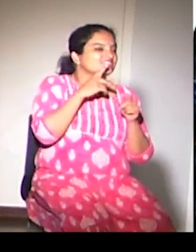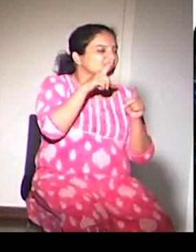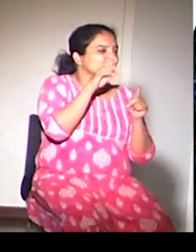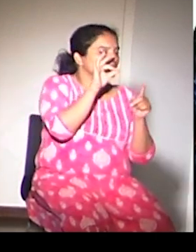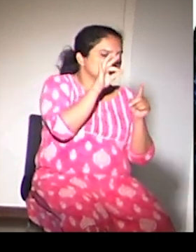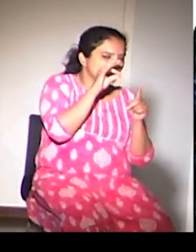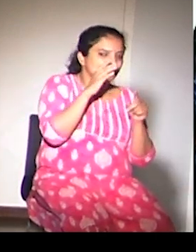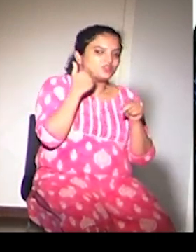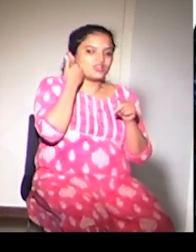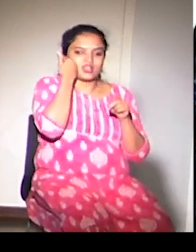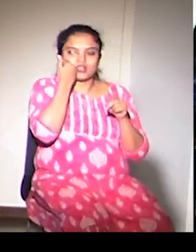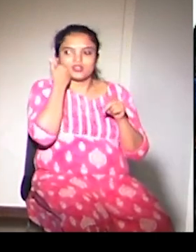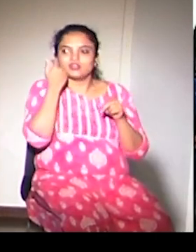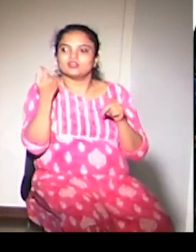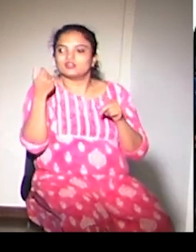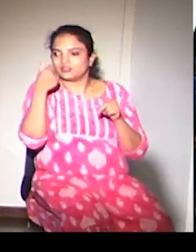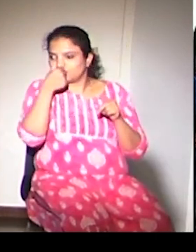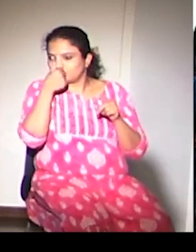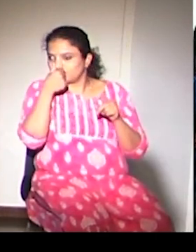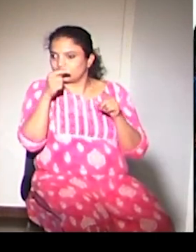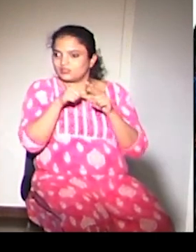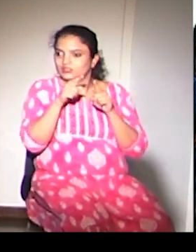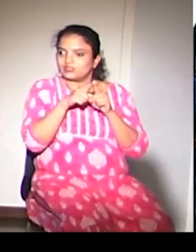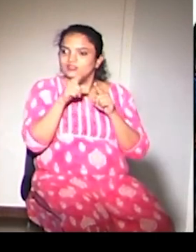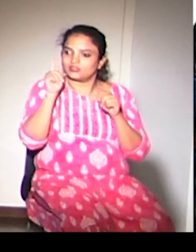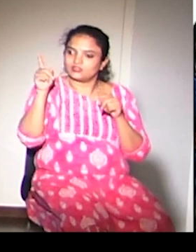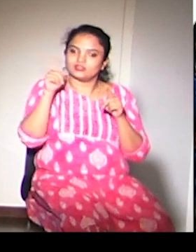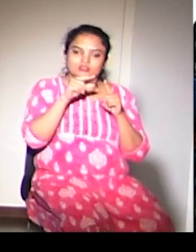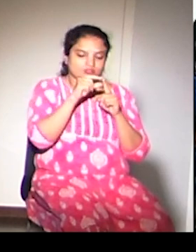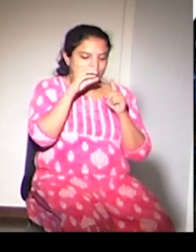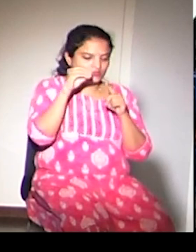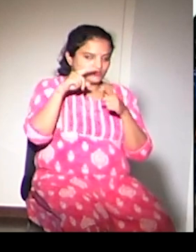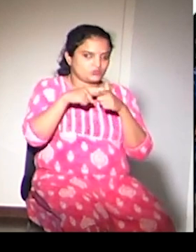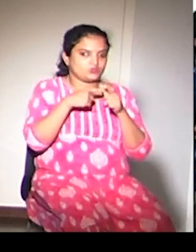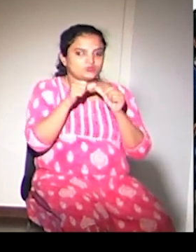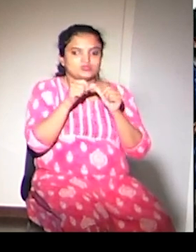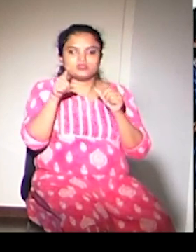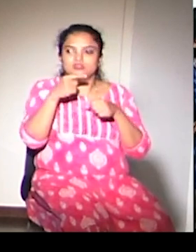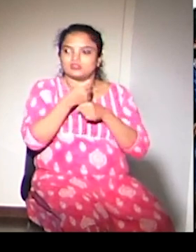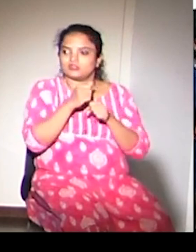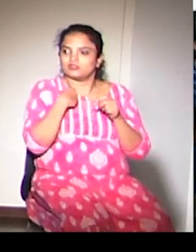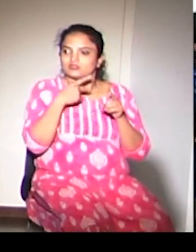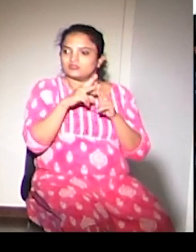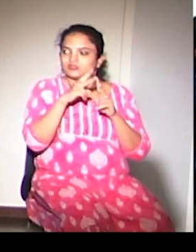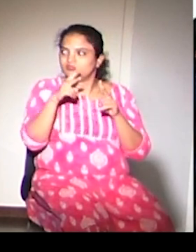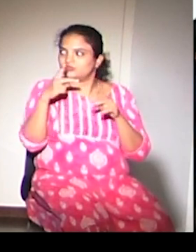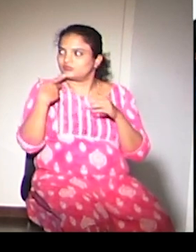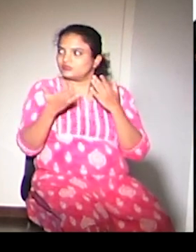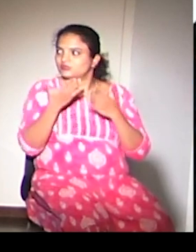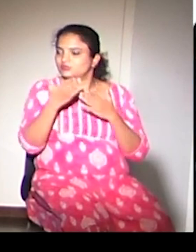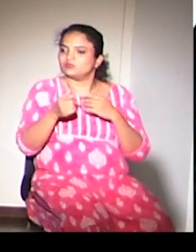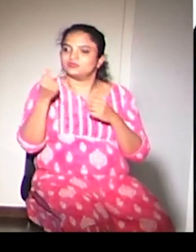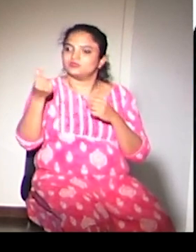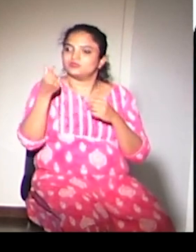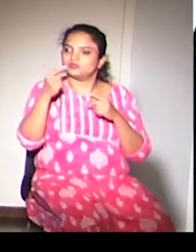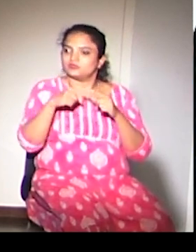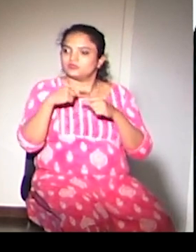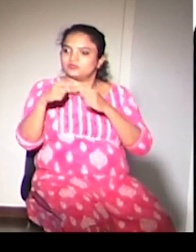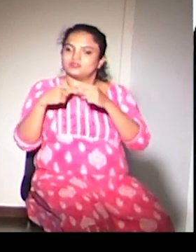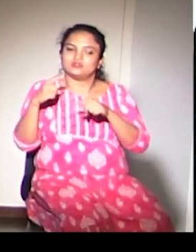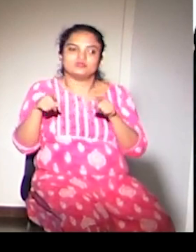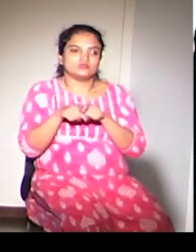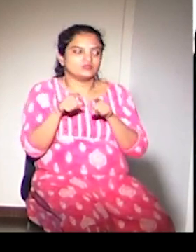the green, I'm reminded of the puja pottery or the which still uses those, I